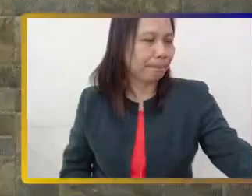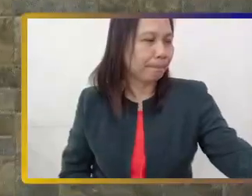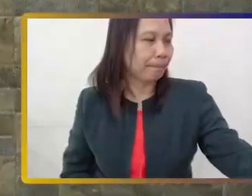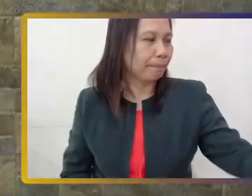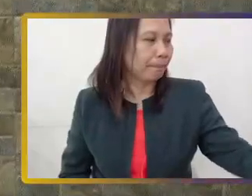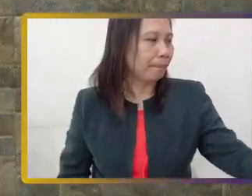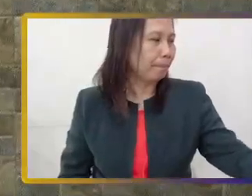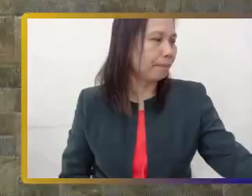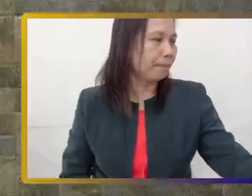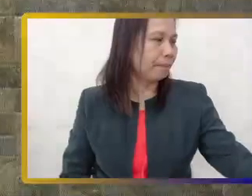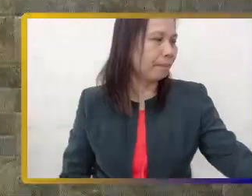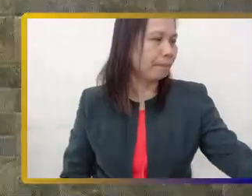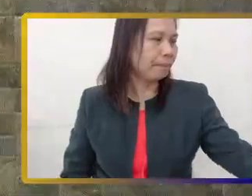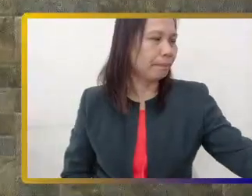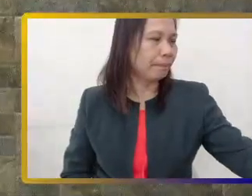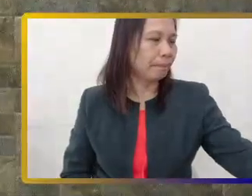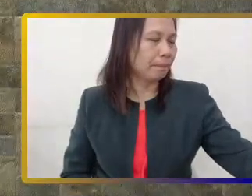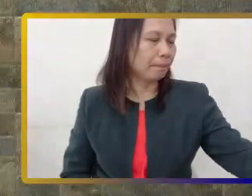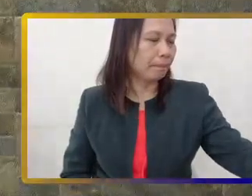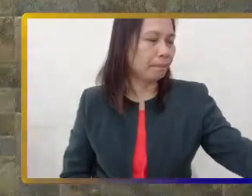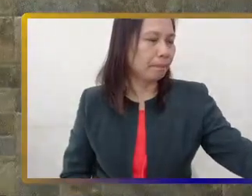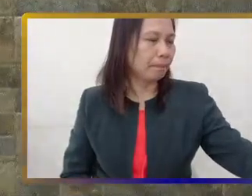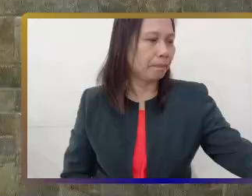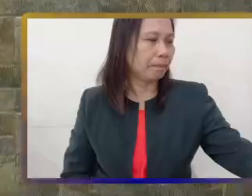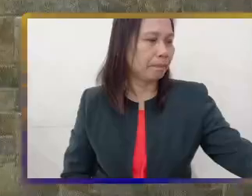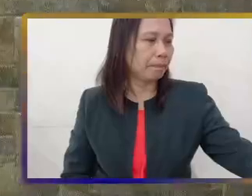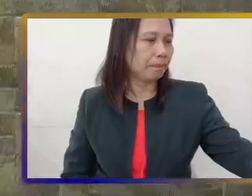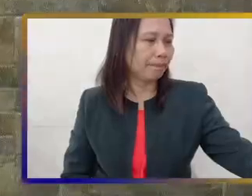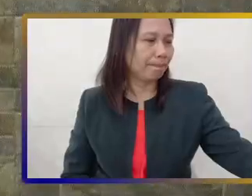ver 9 All